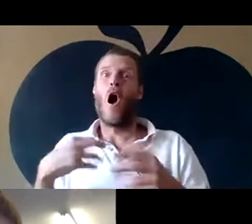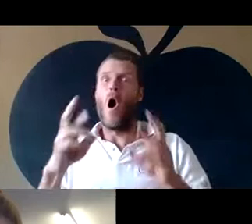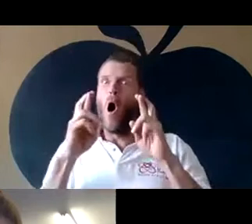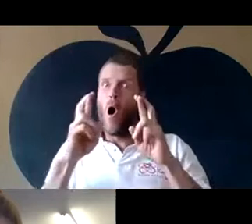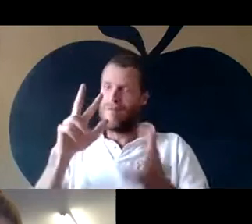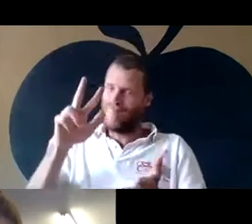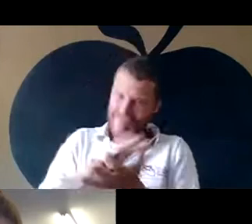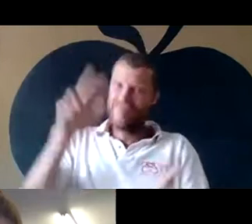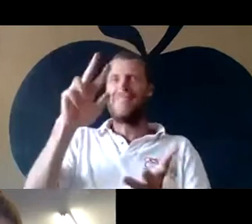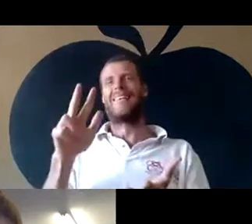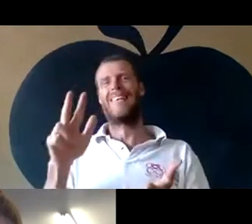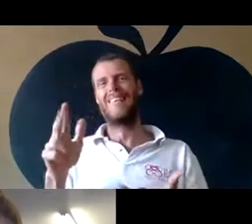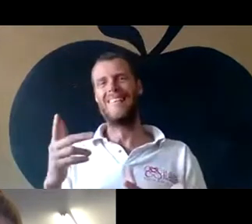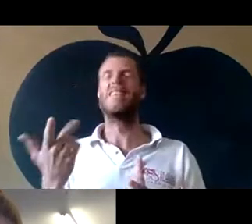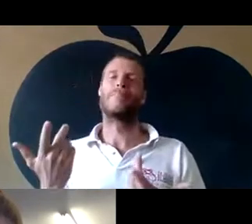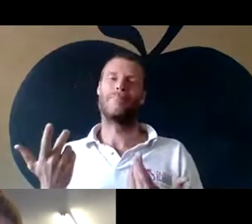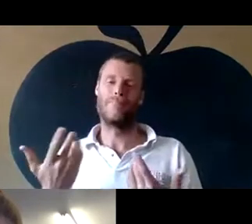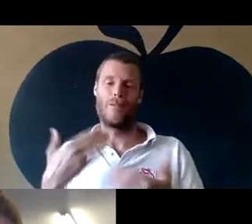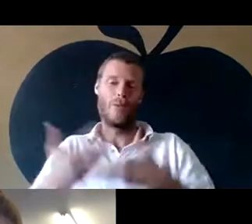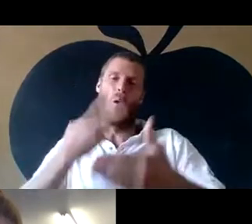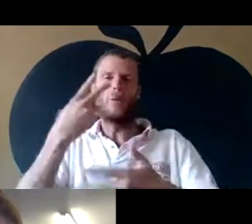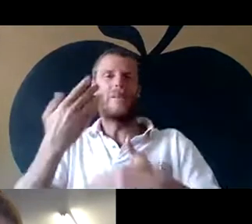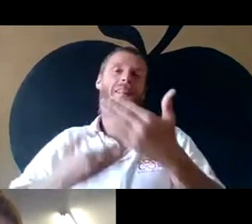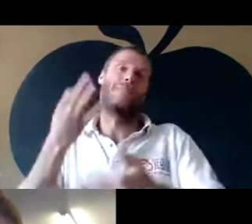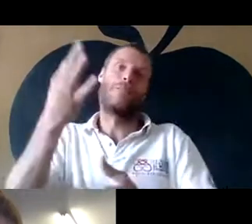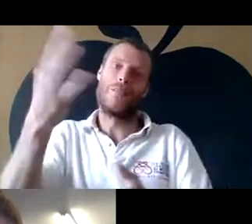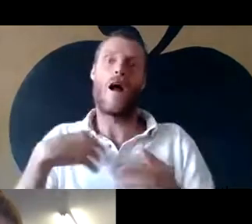I did hear that it's almost there. So let's hope and